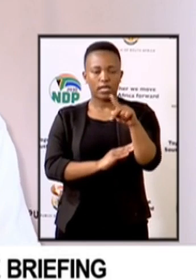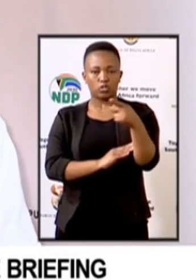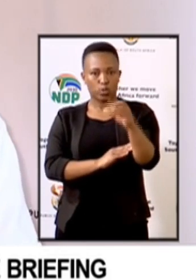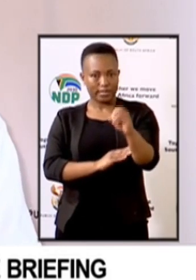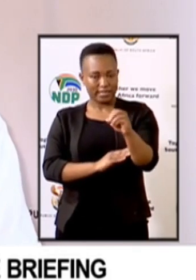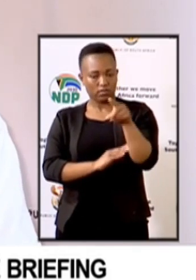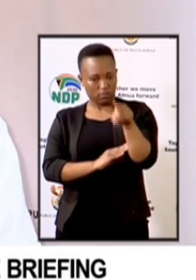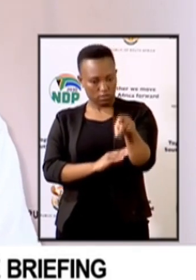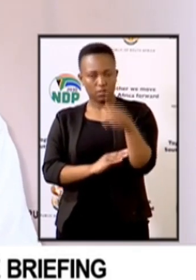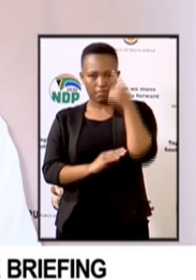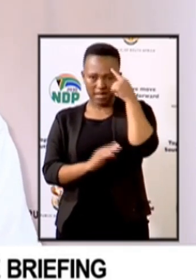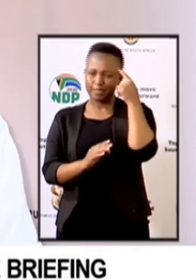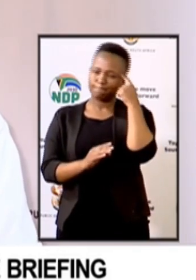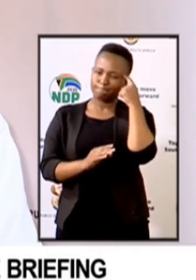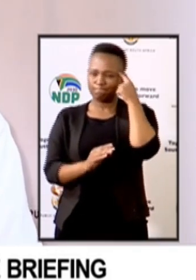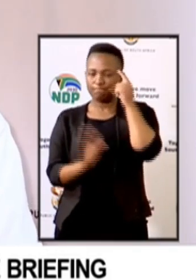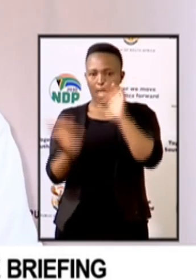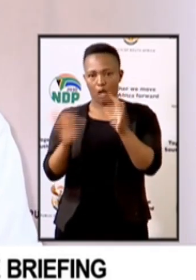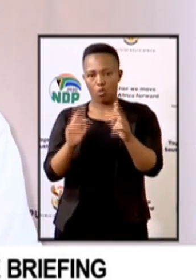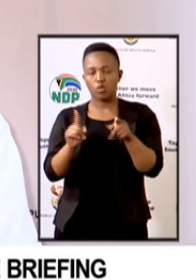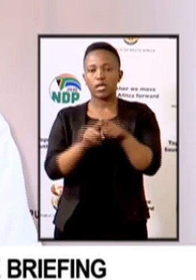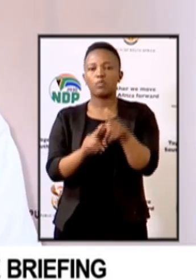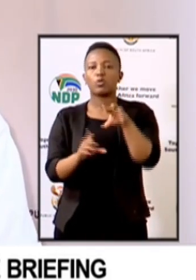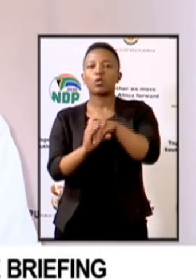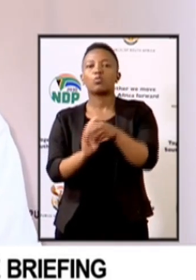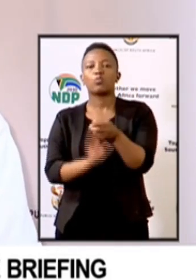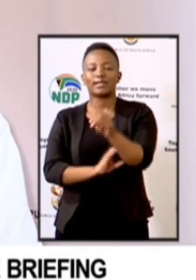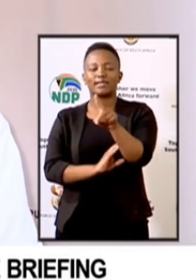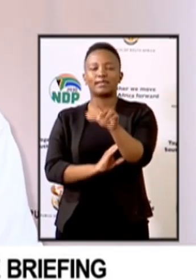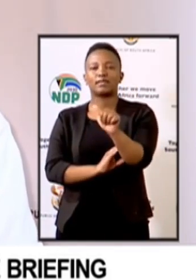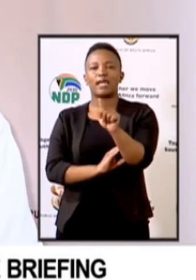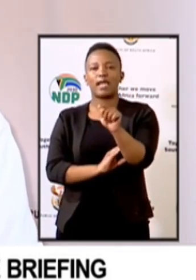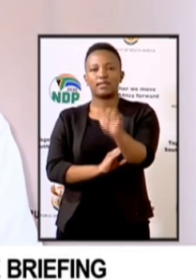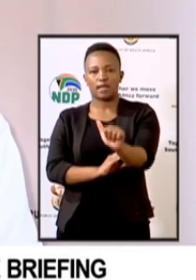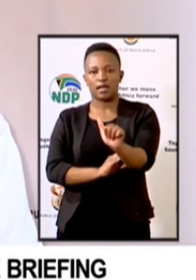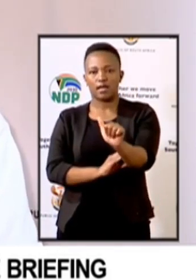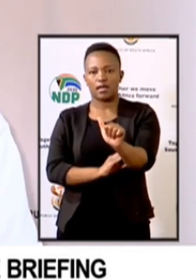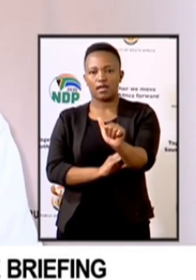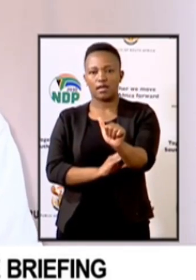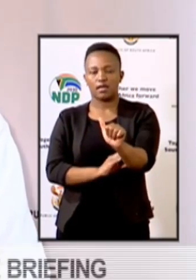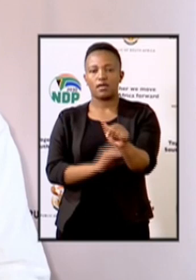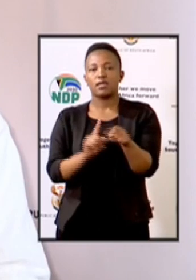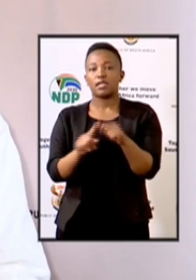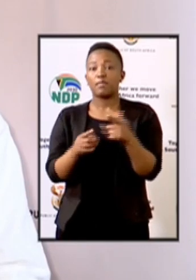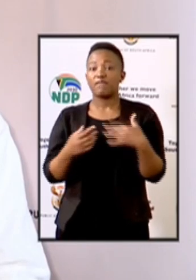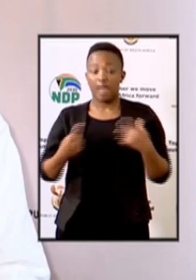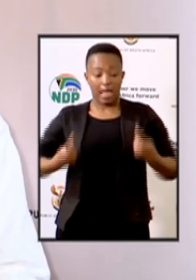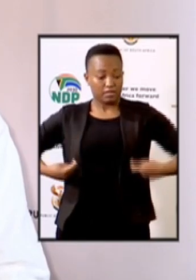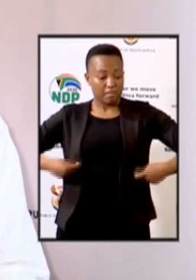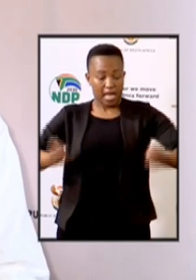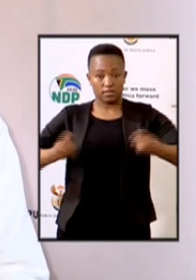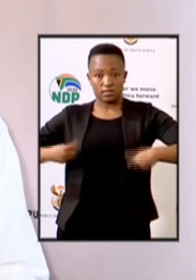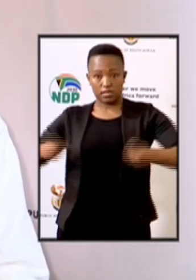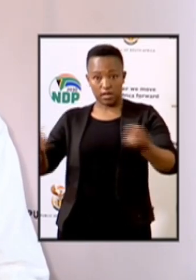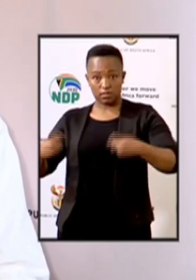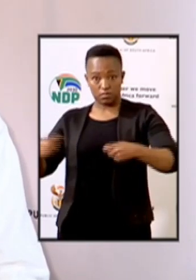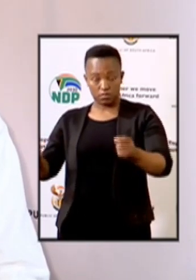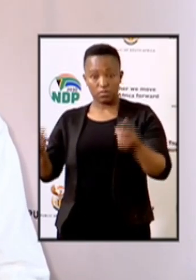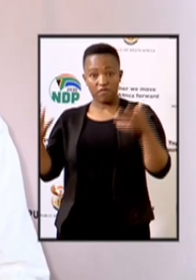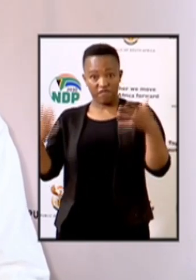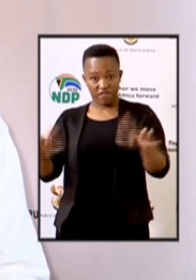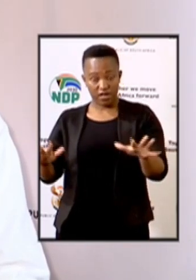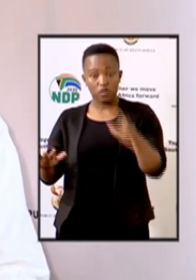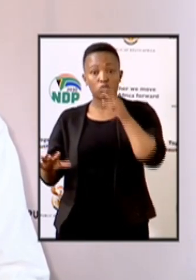somewhere there is even provision that where expenses are incurred by